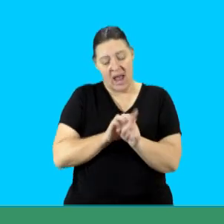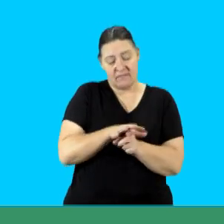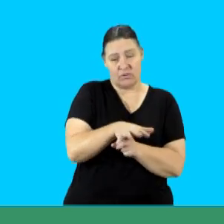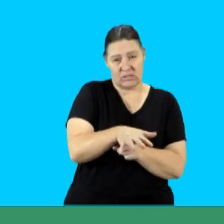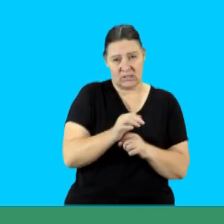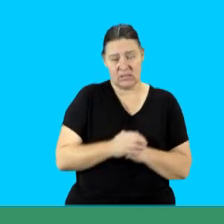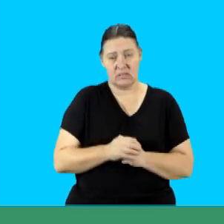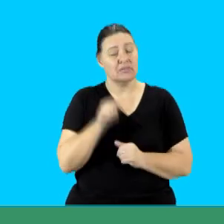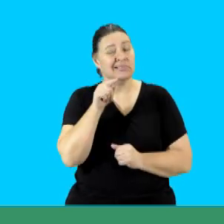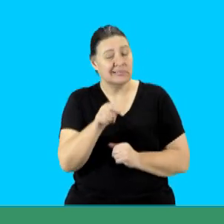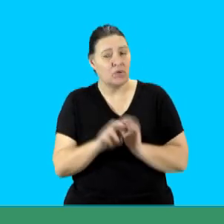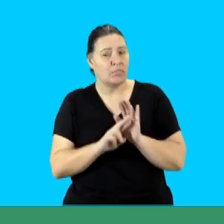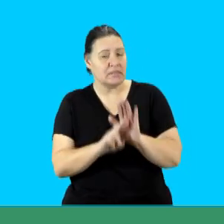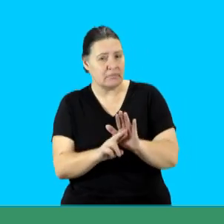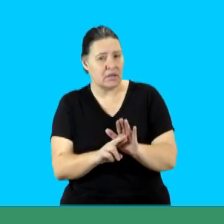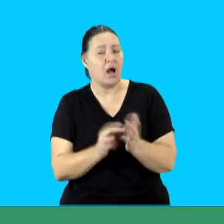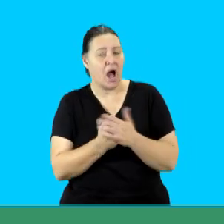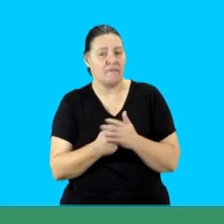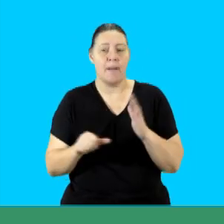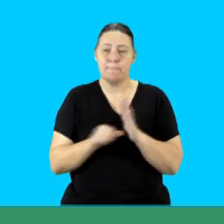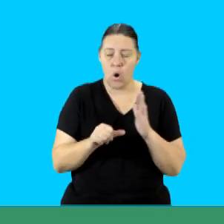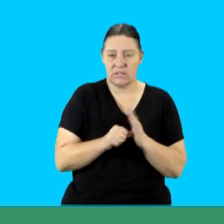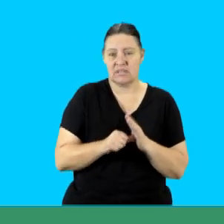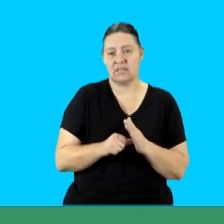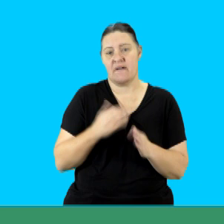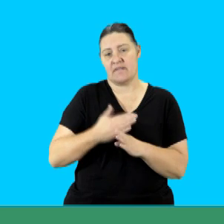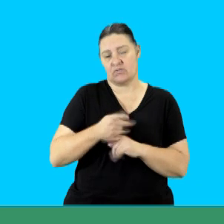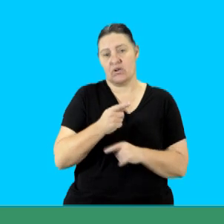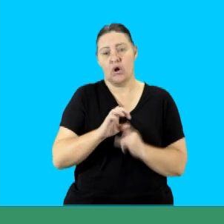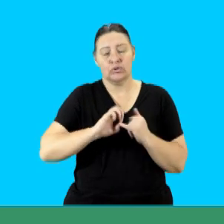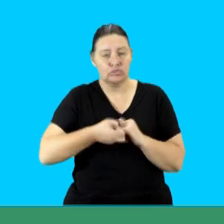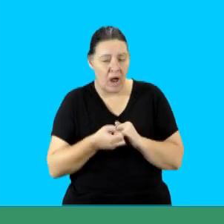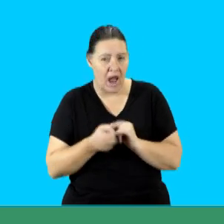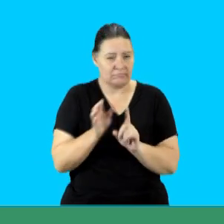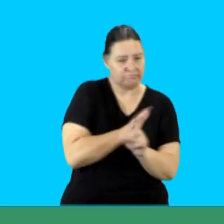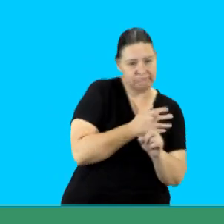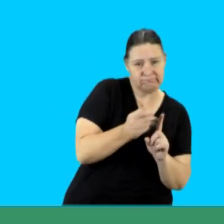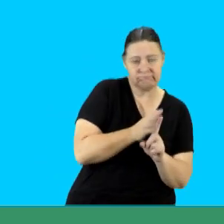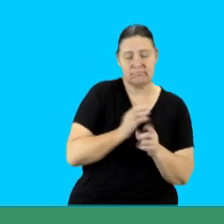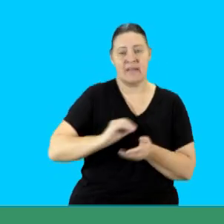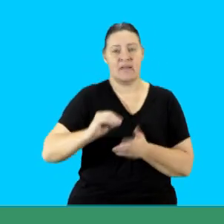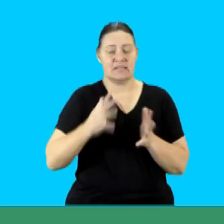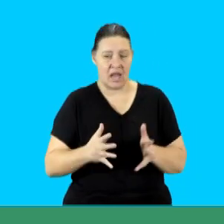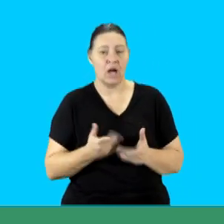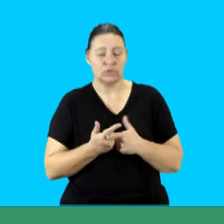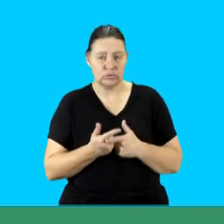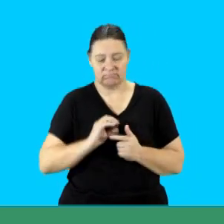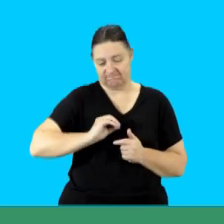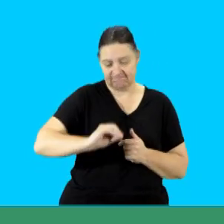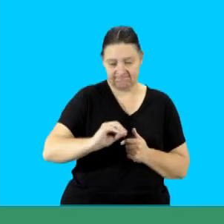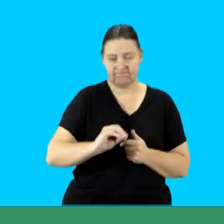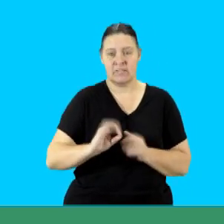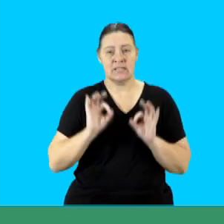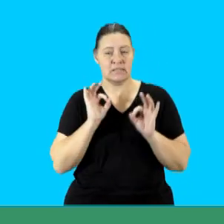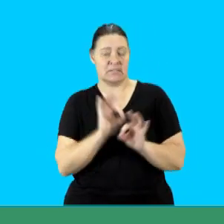influence. This representative fulfills an important function in trying to persuade investors to invest in a particular business